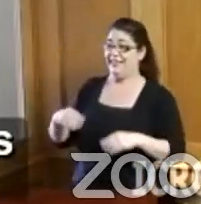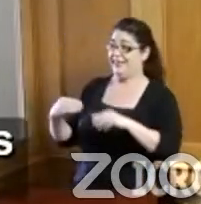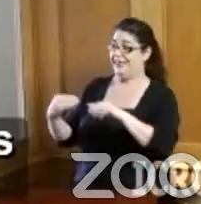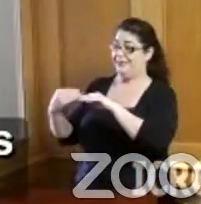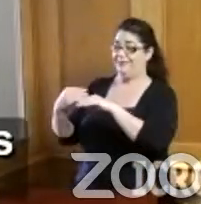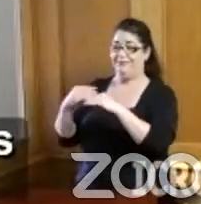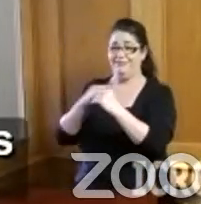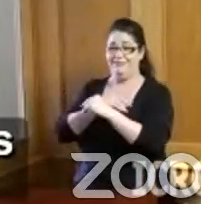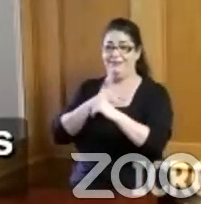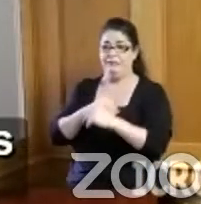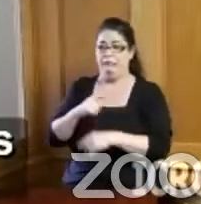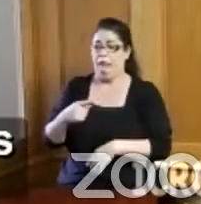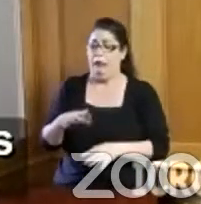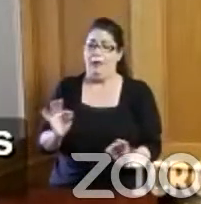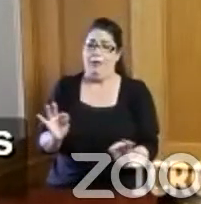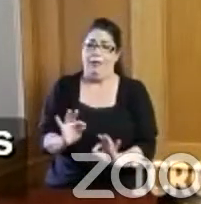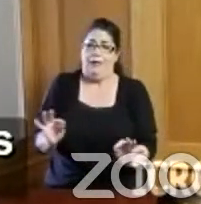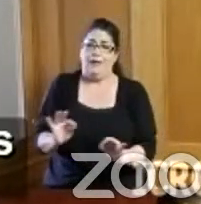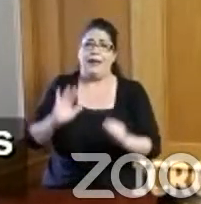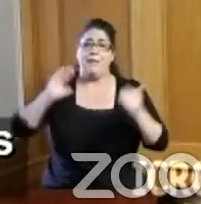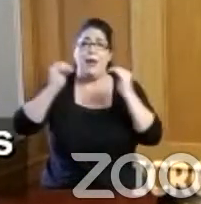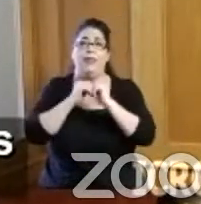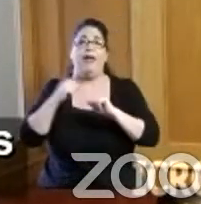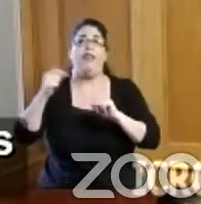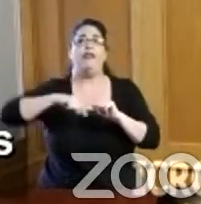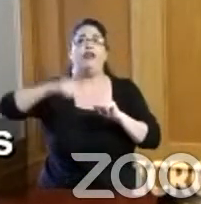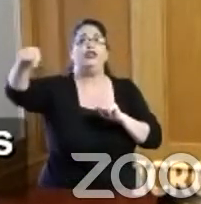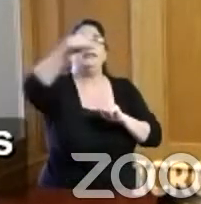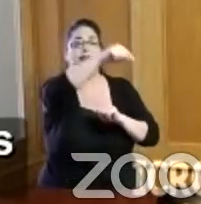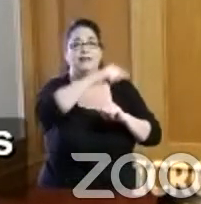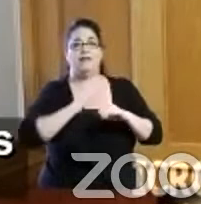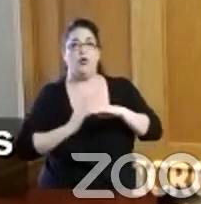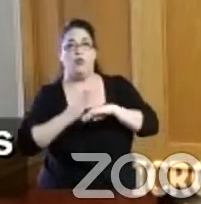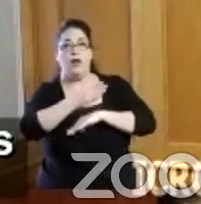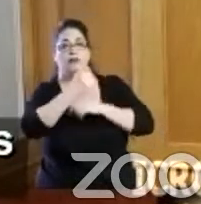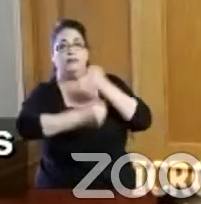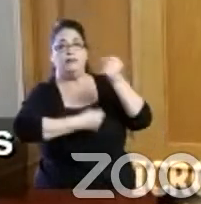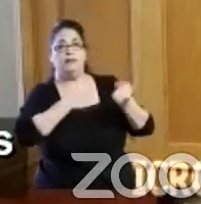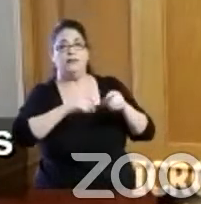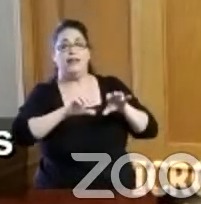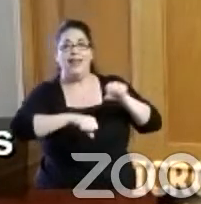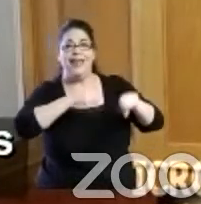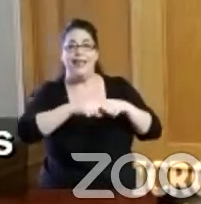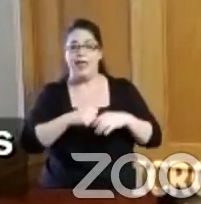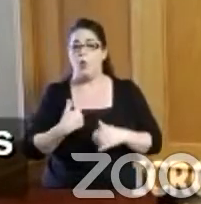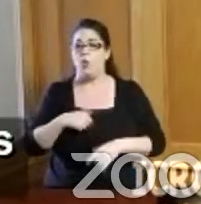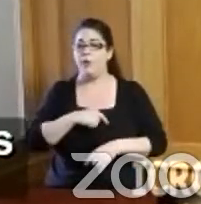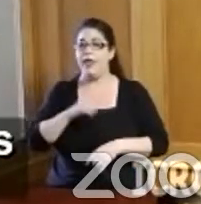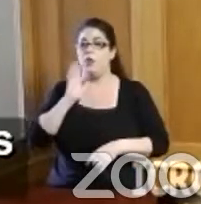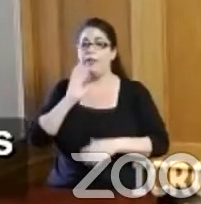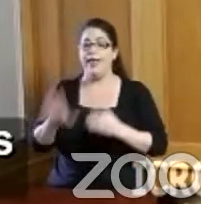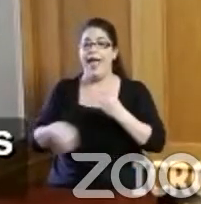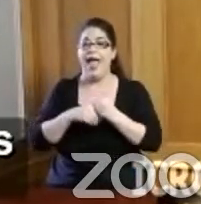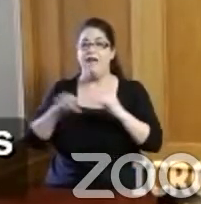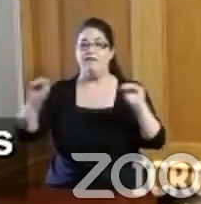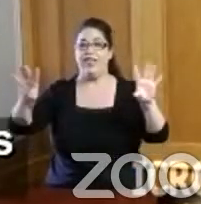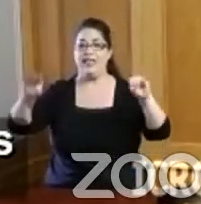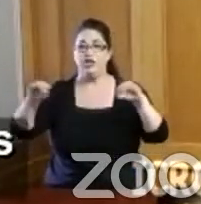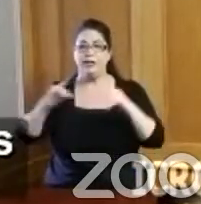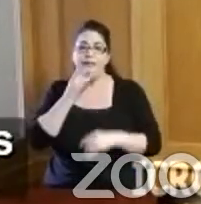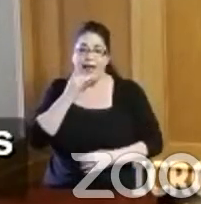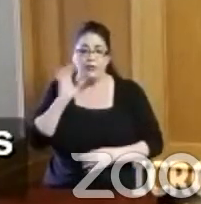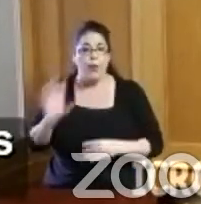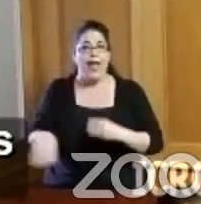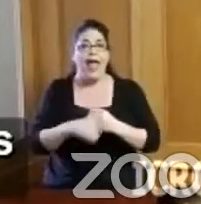subdivision street is a fraction of what these other crossings are. And we are going to go above and beyond in terms of rumble strips, flashing lights, everything.